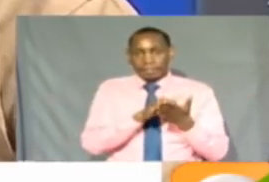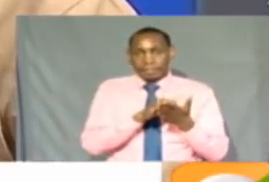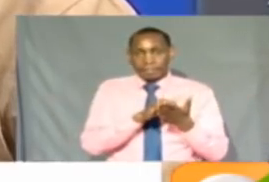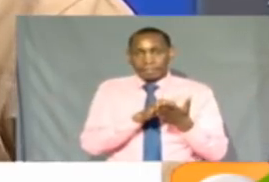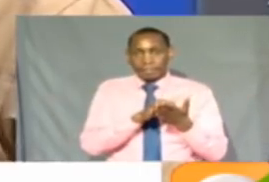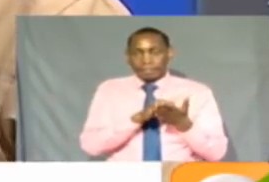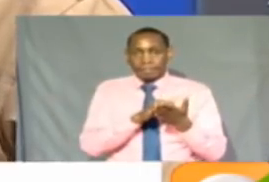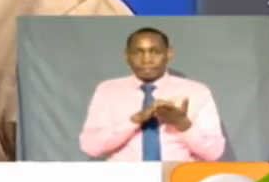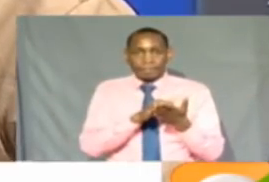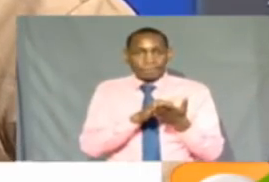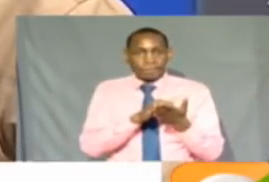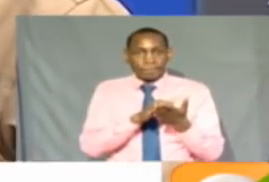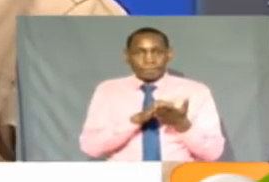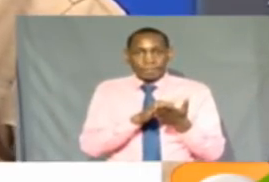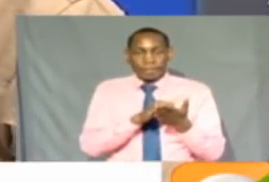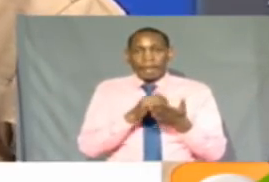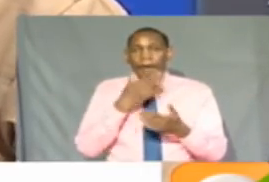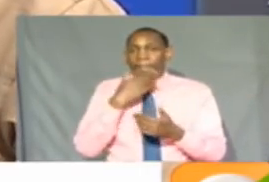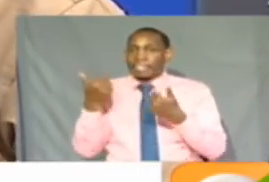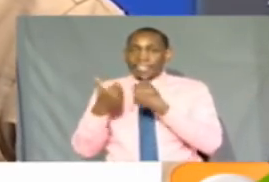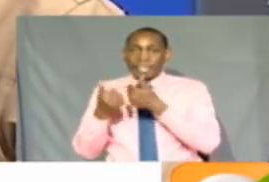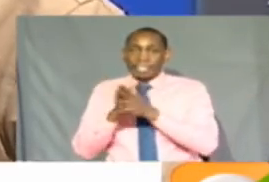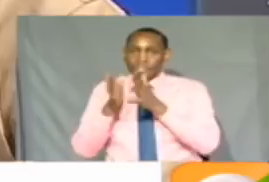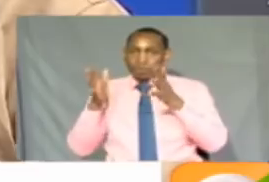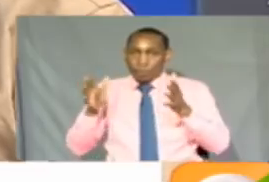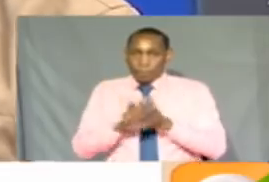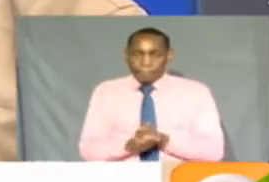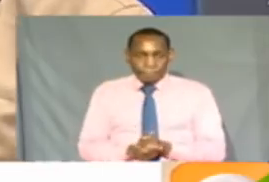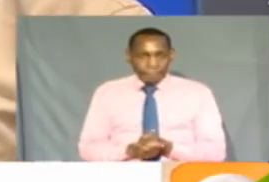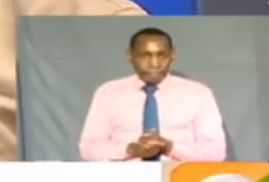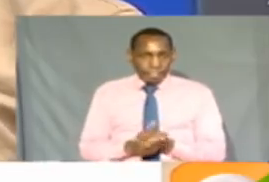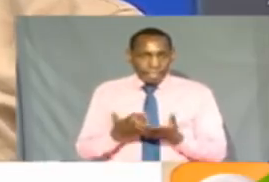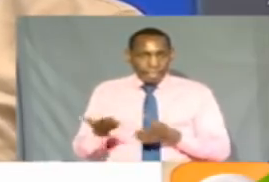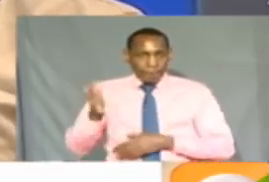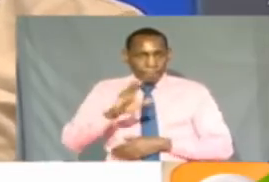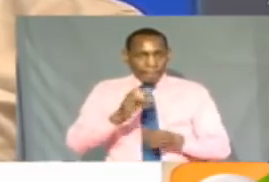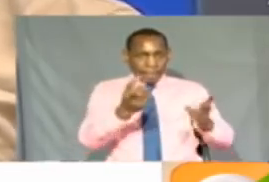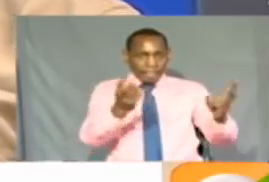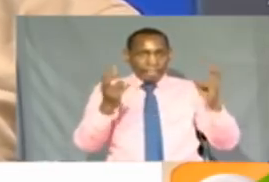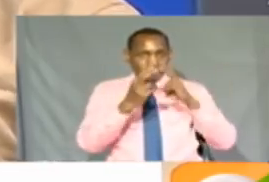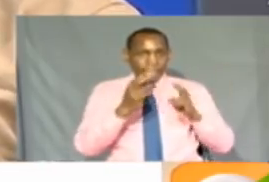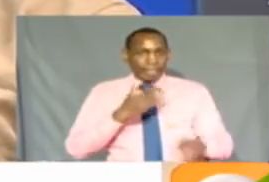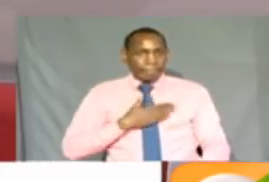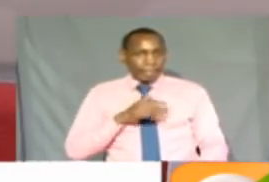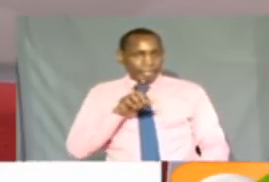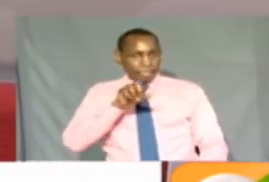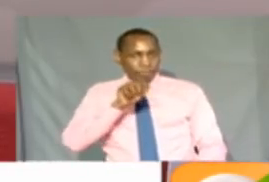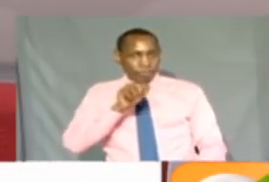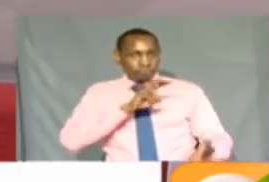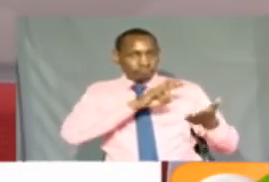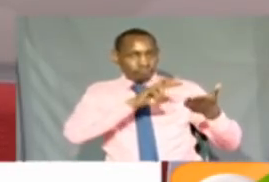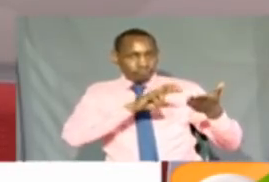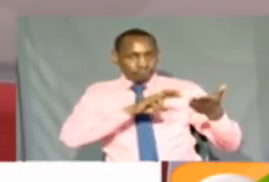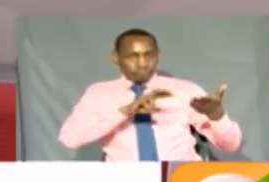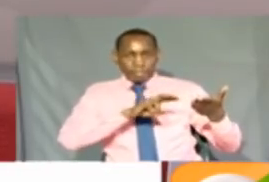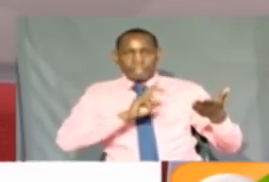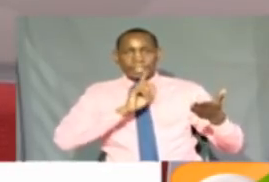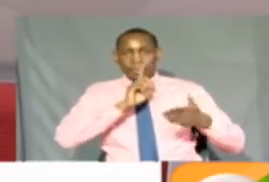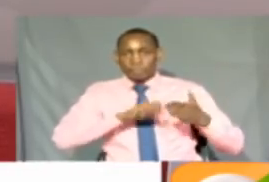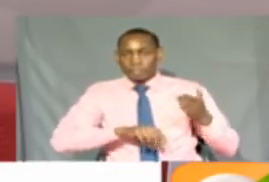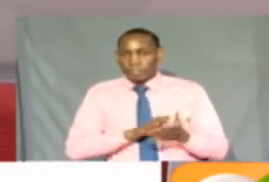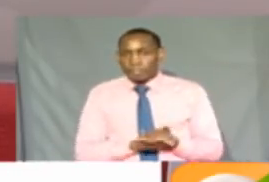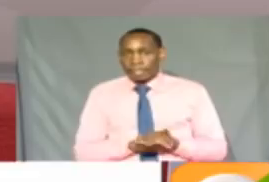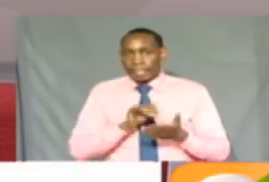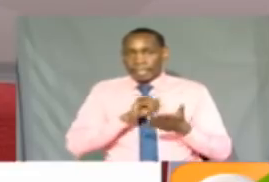maybe limitless time. So let me come back to my panel. I see a tweet here from Derek Gatimbo